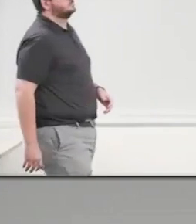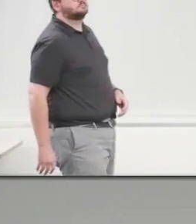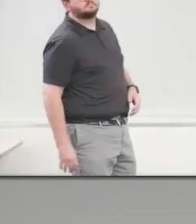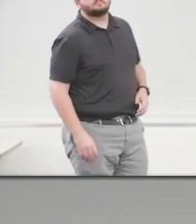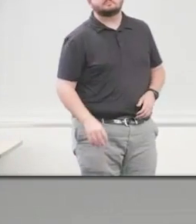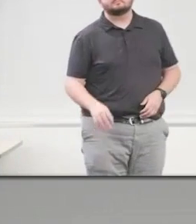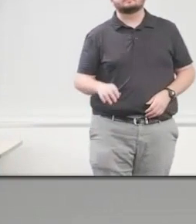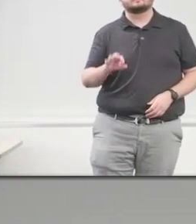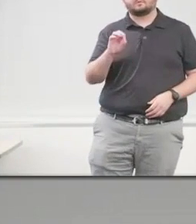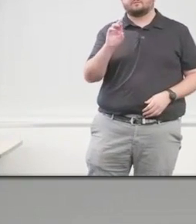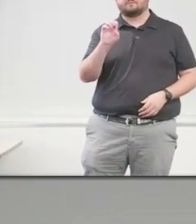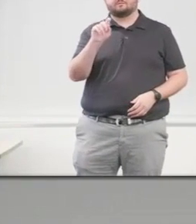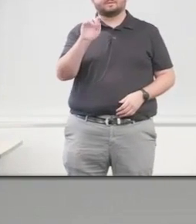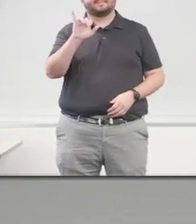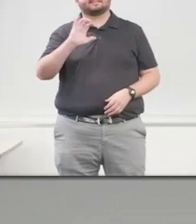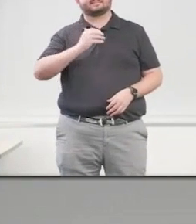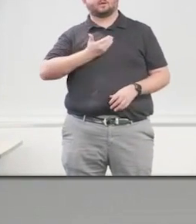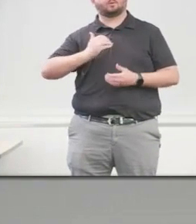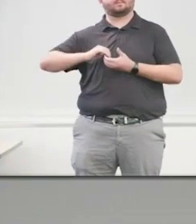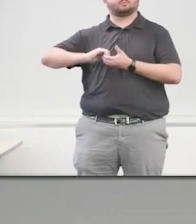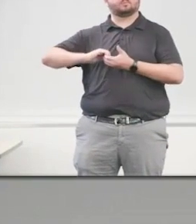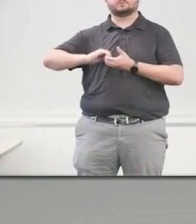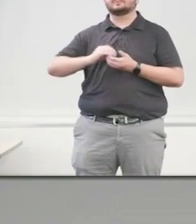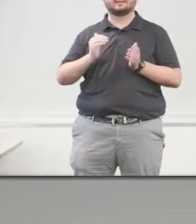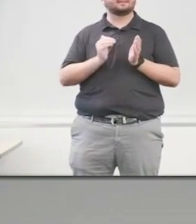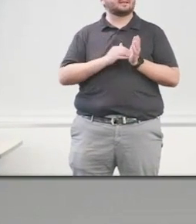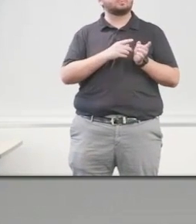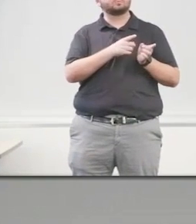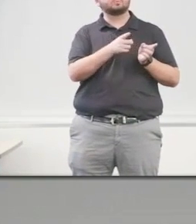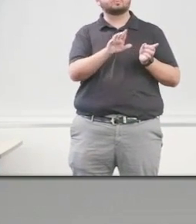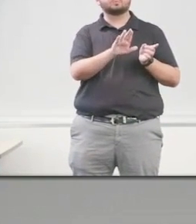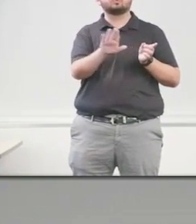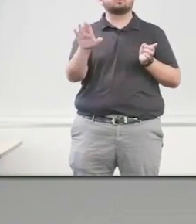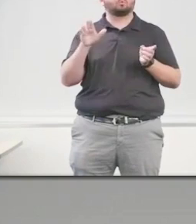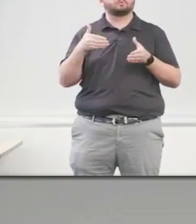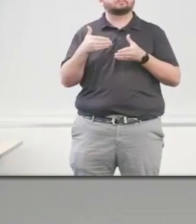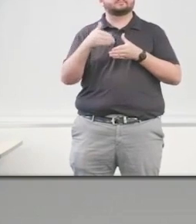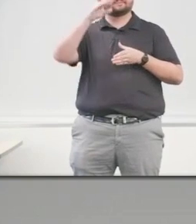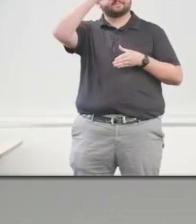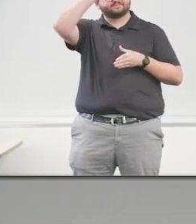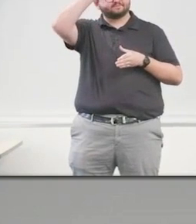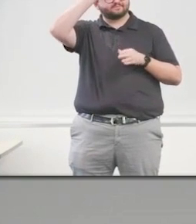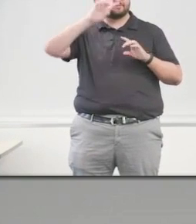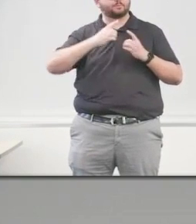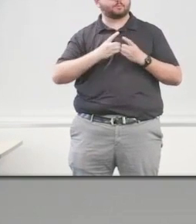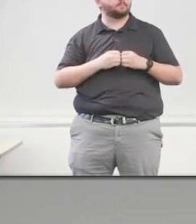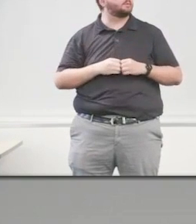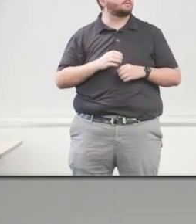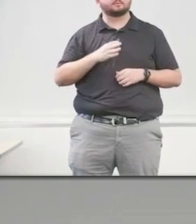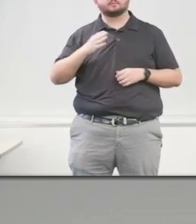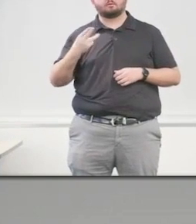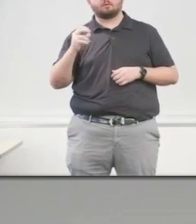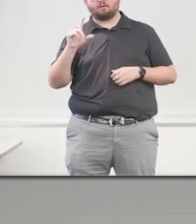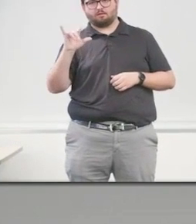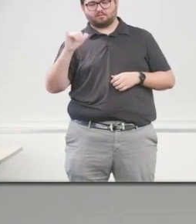our example of collaboration right there. Again, that you can do with your local fire department. Holly? Yes, okay. My name is